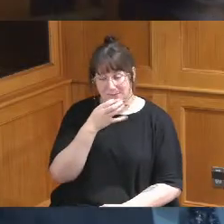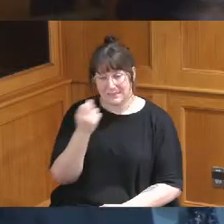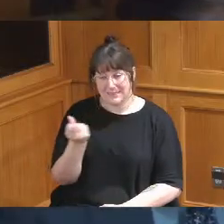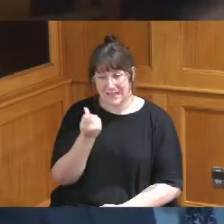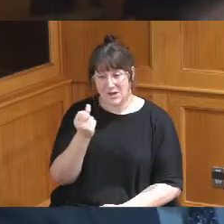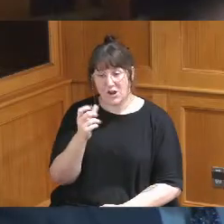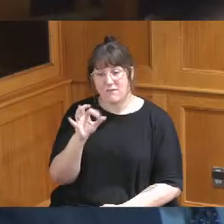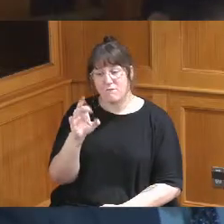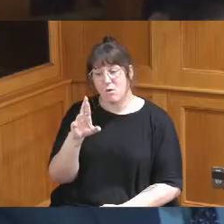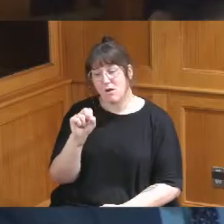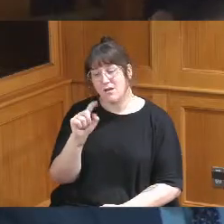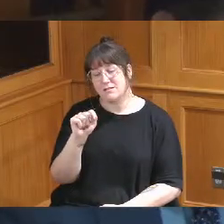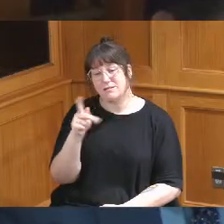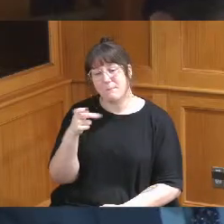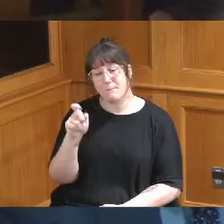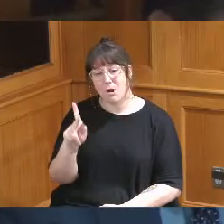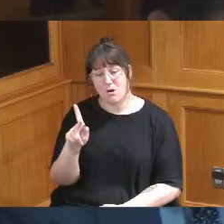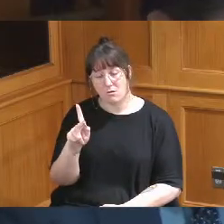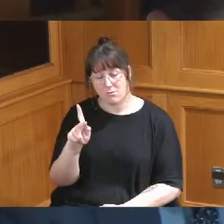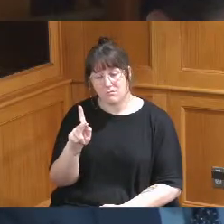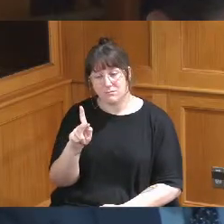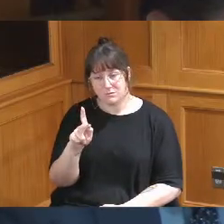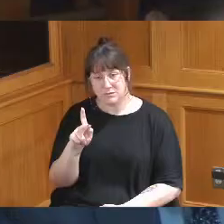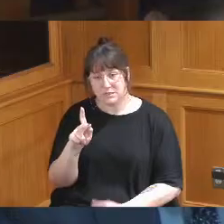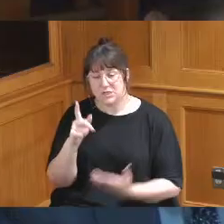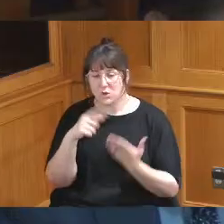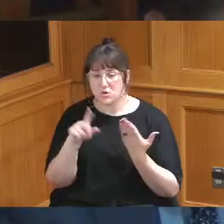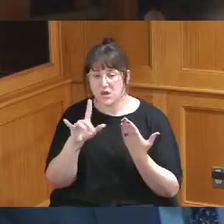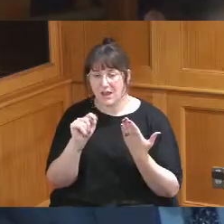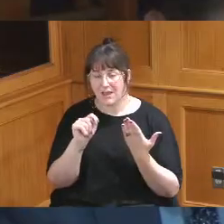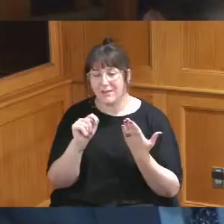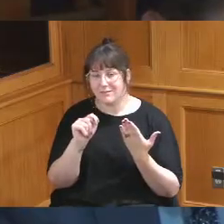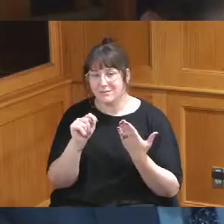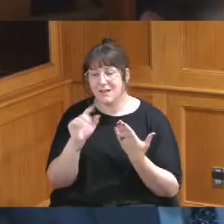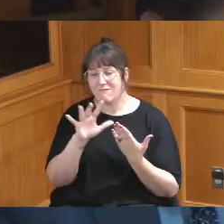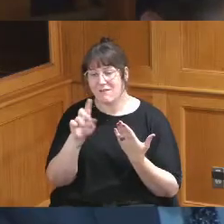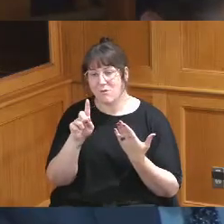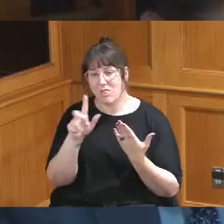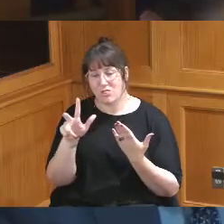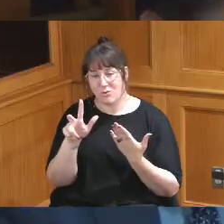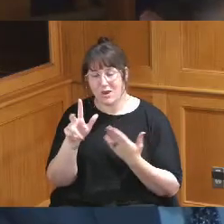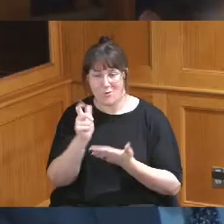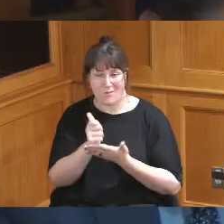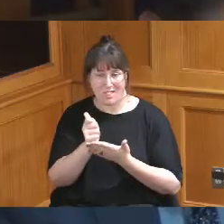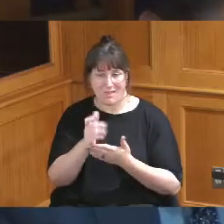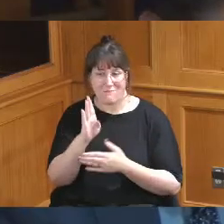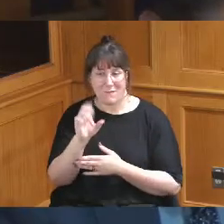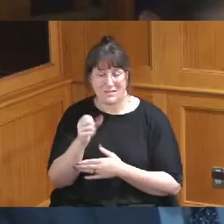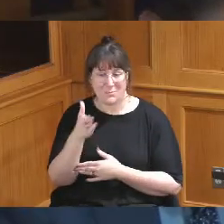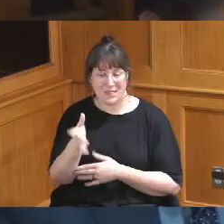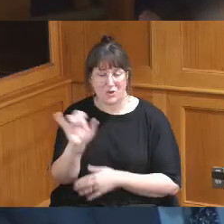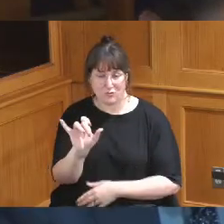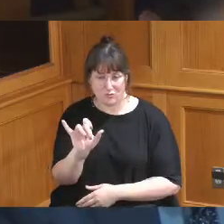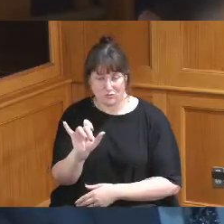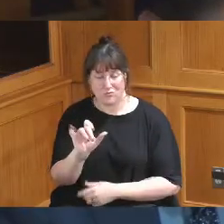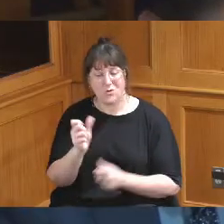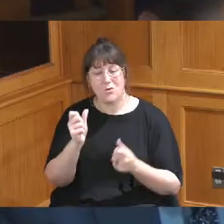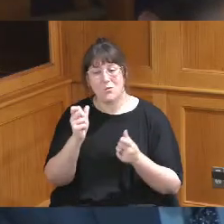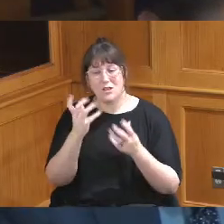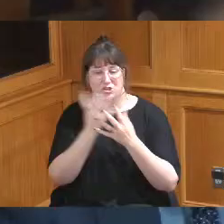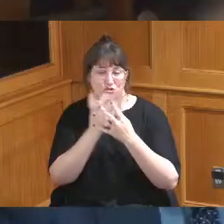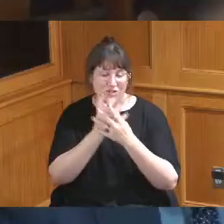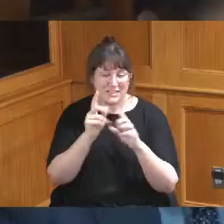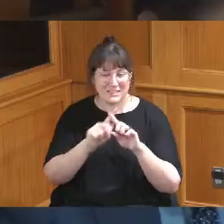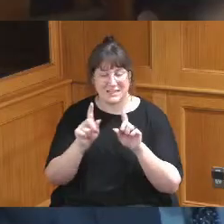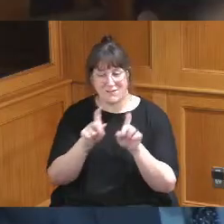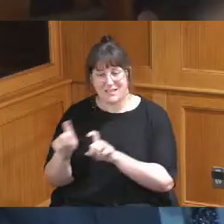Park. So check it out. Our 513 Relief Bus will also be there with a lot of screenings that